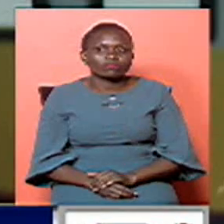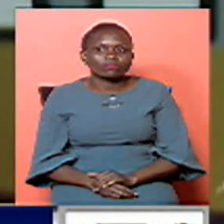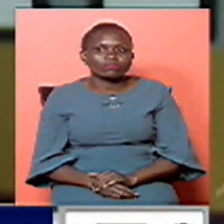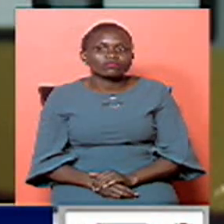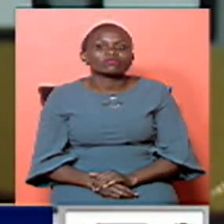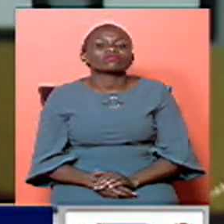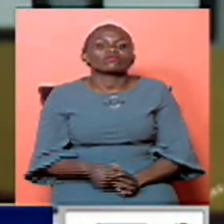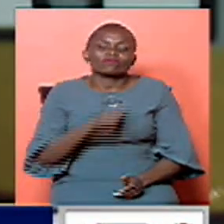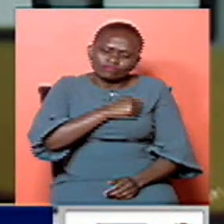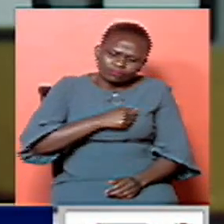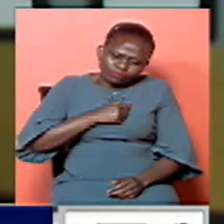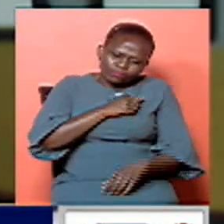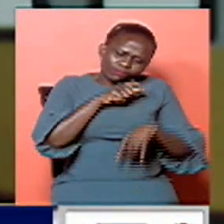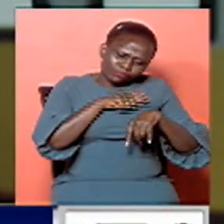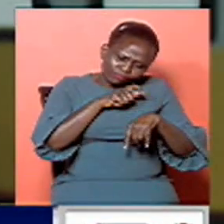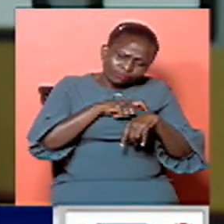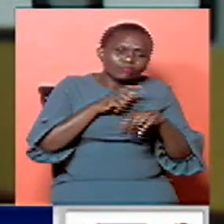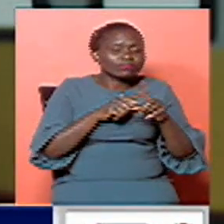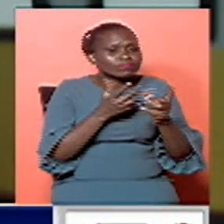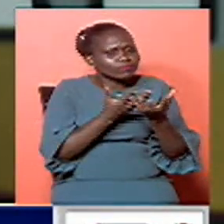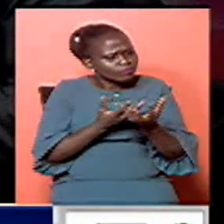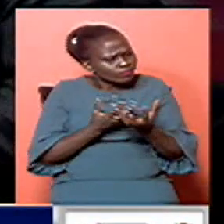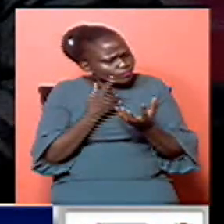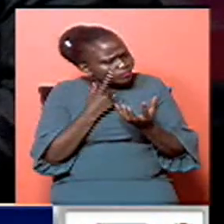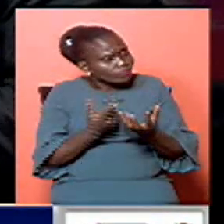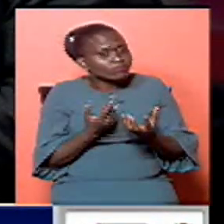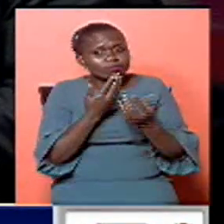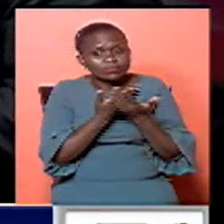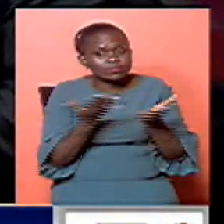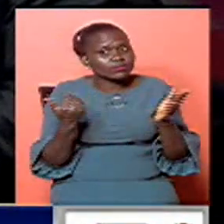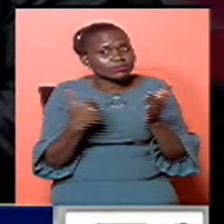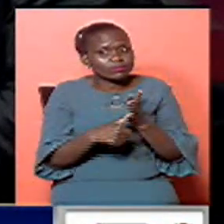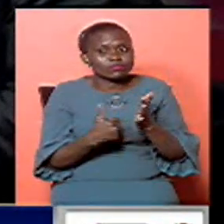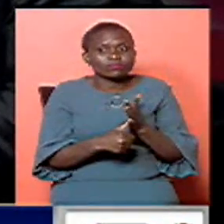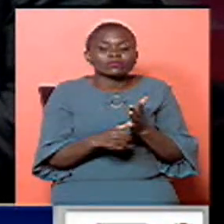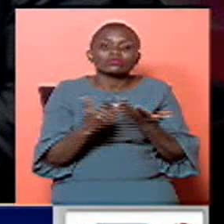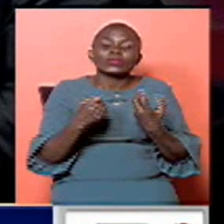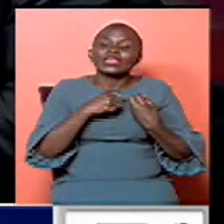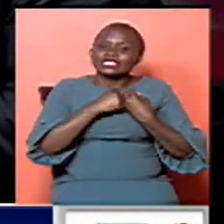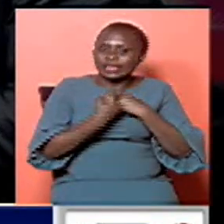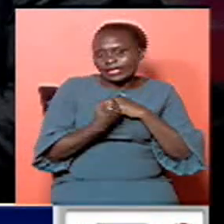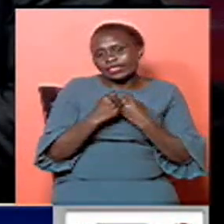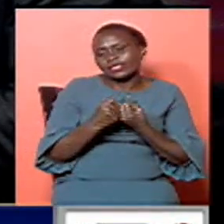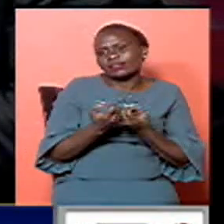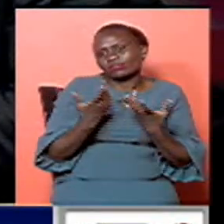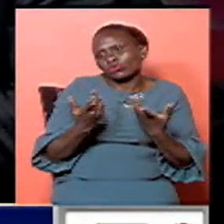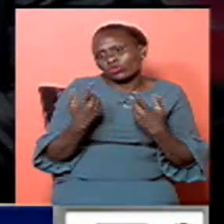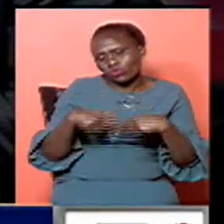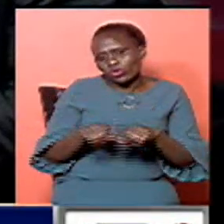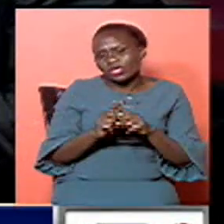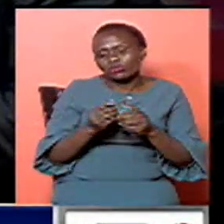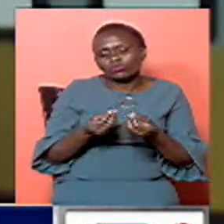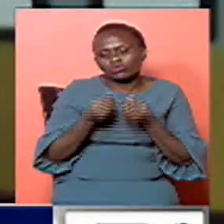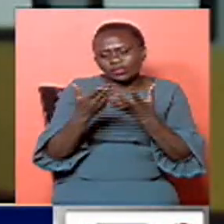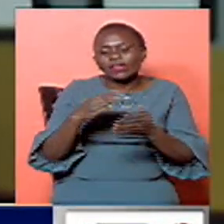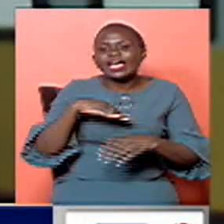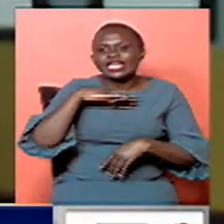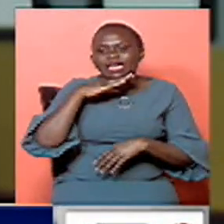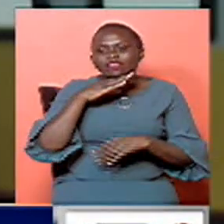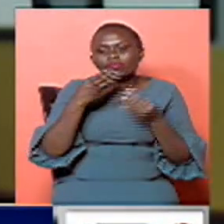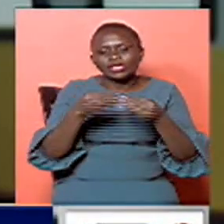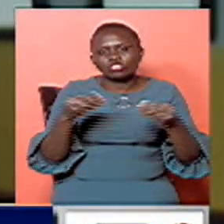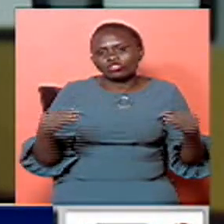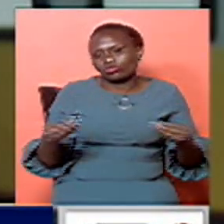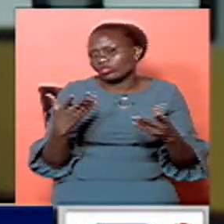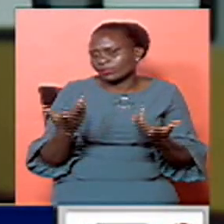we've run out of time, but do you anticipate any problems before we go? Some of the challenges, of course, are for us to provide adequate